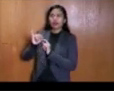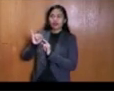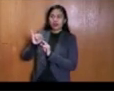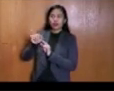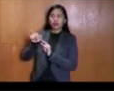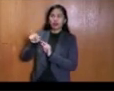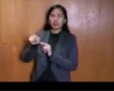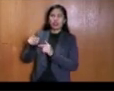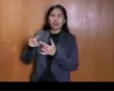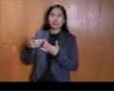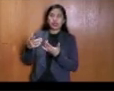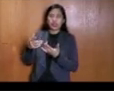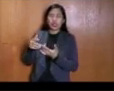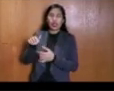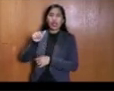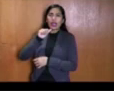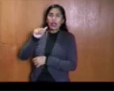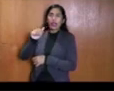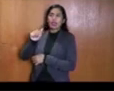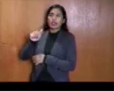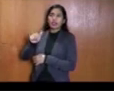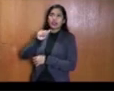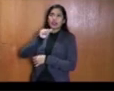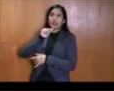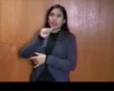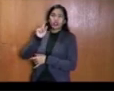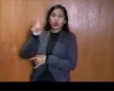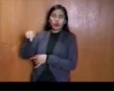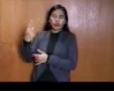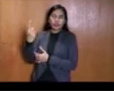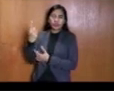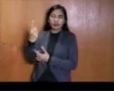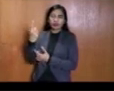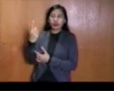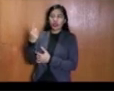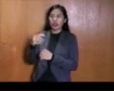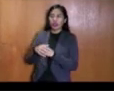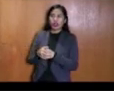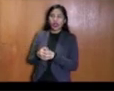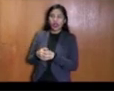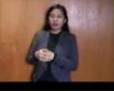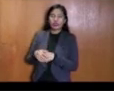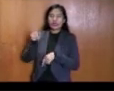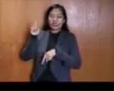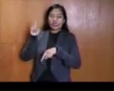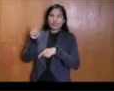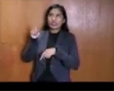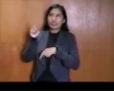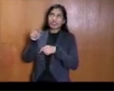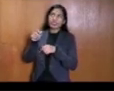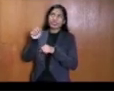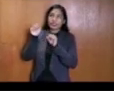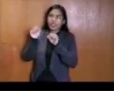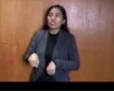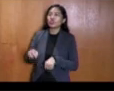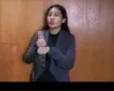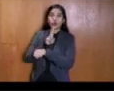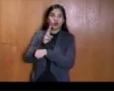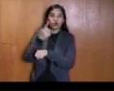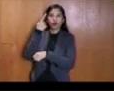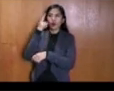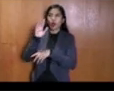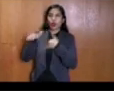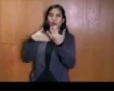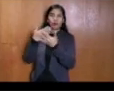techno-solutionism. AI is not a silver bullet, and it's not applicable everywhere. AI will not solve climate change by